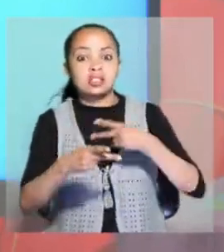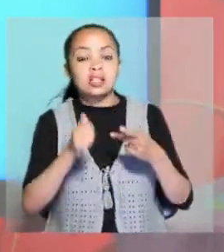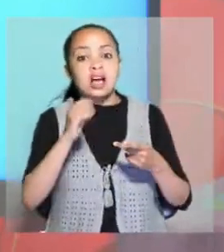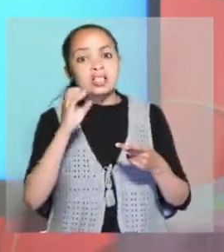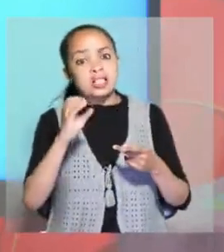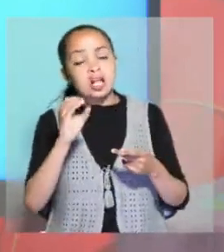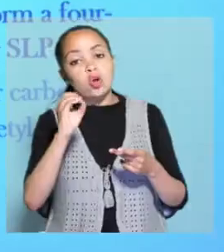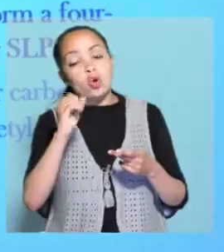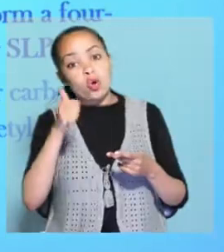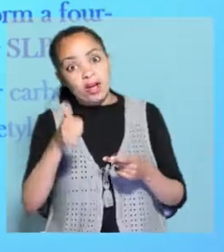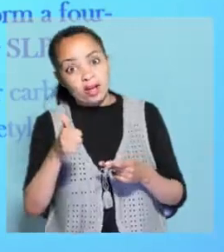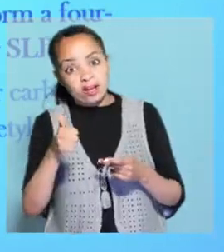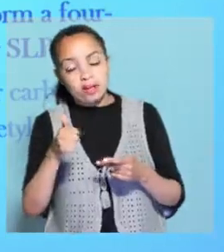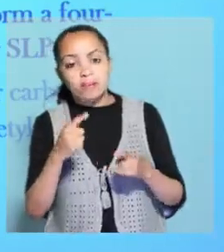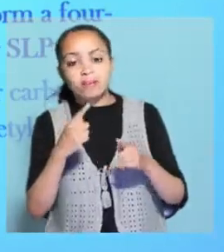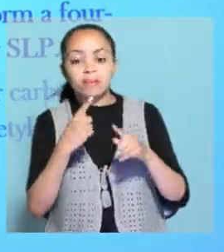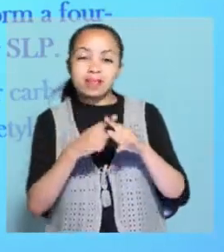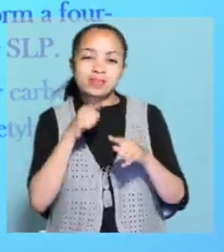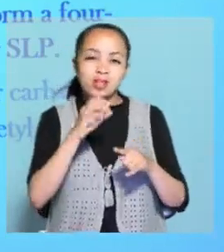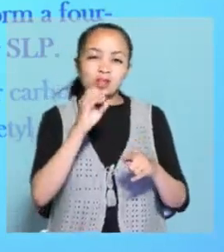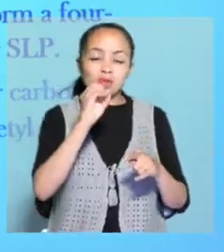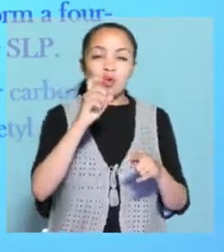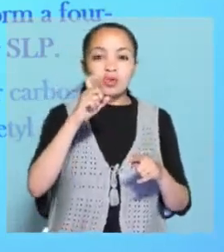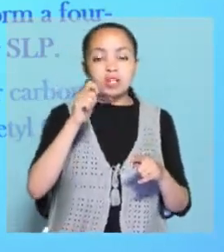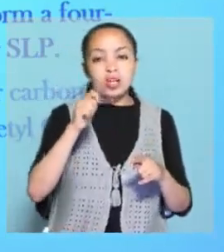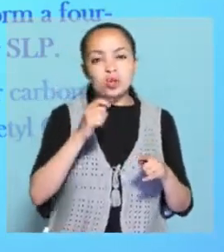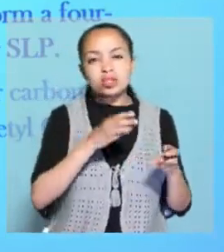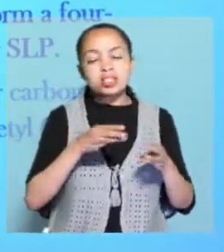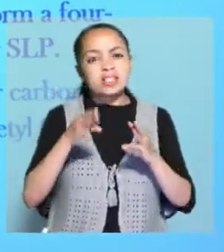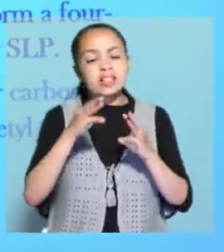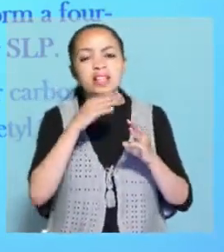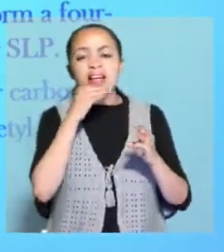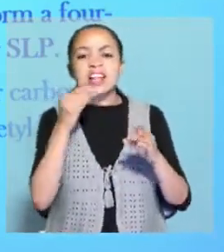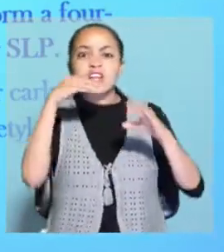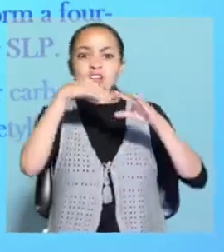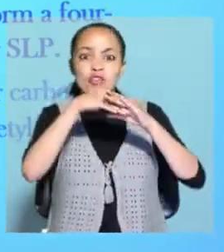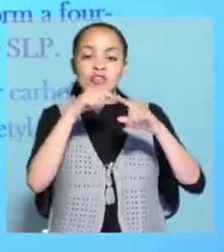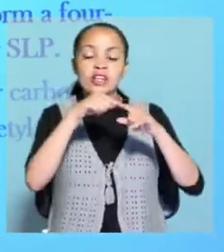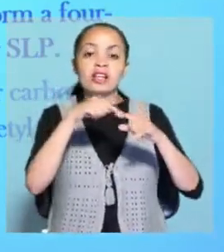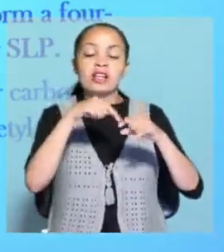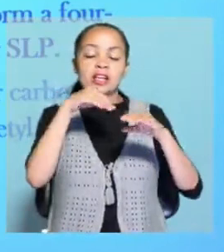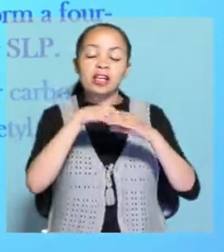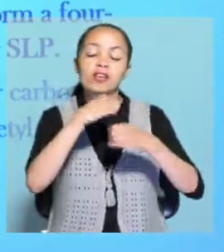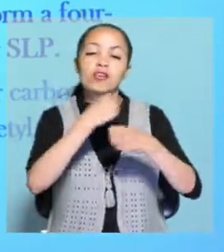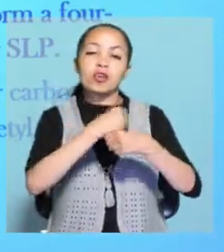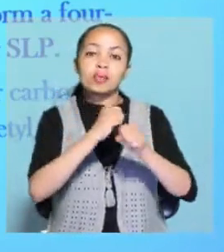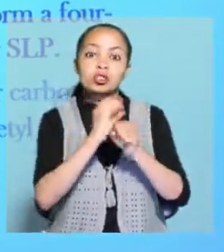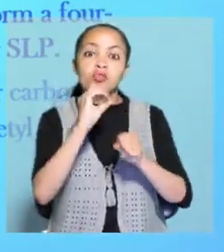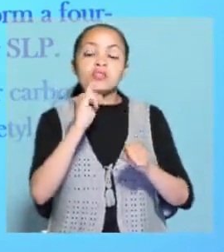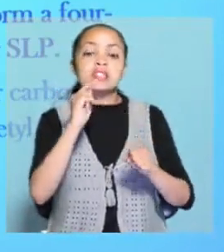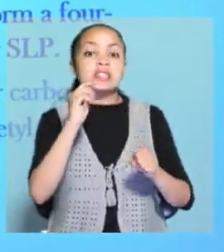Acetyl-CoA from that of link reaction plus that of oxaloacetate, which is involved in formation of citrates.